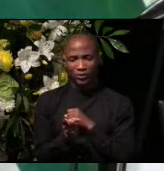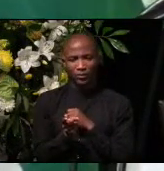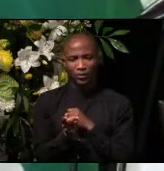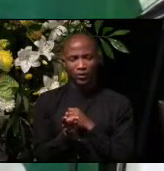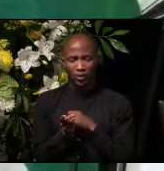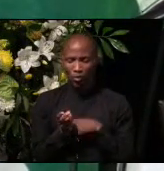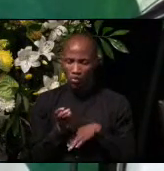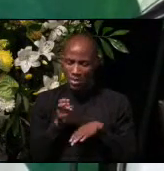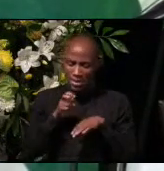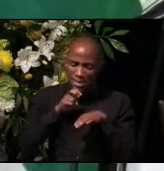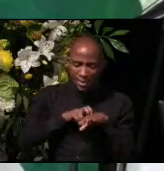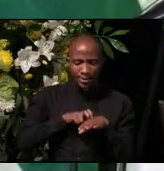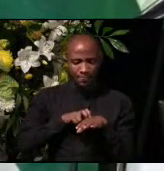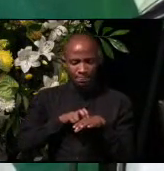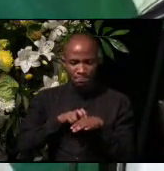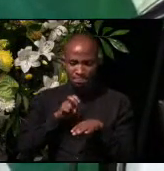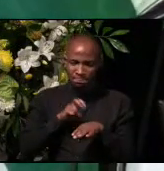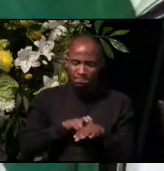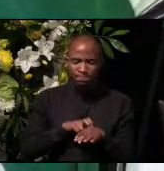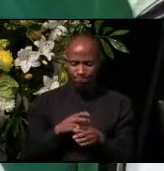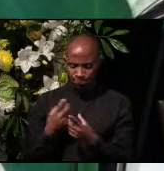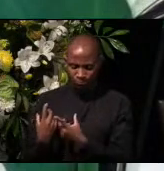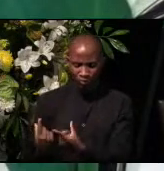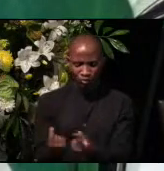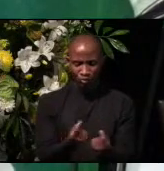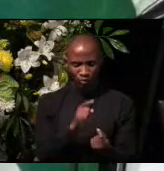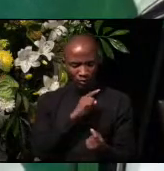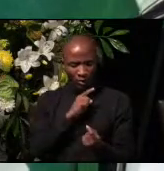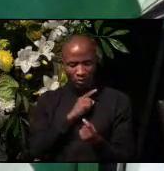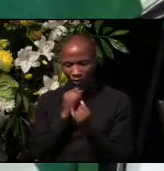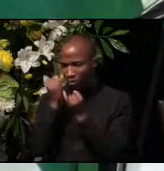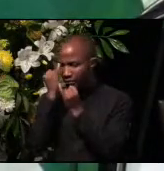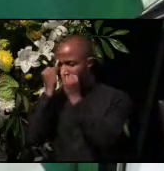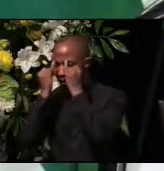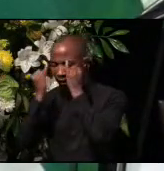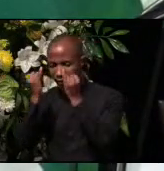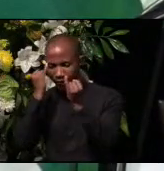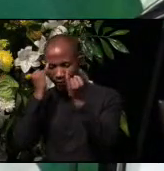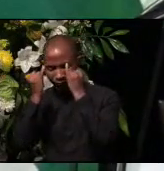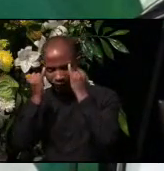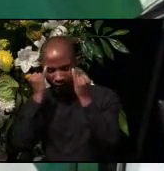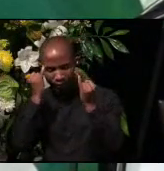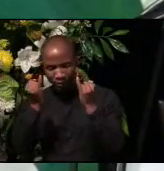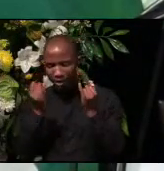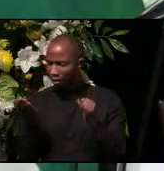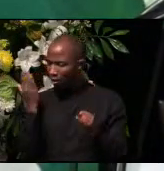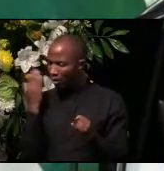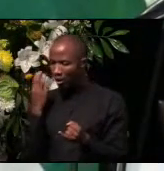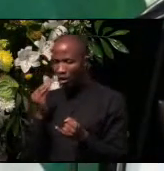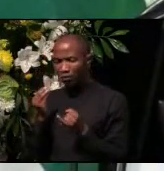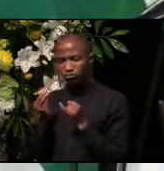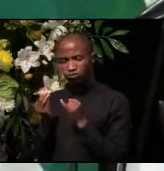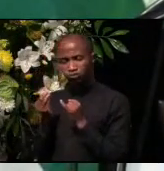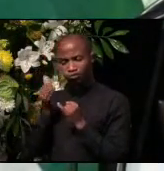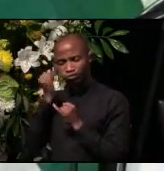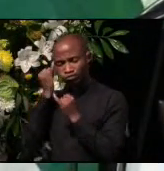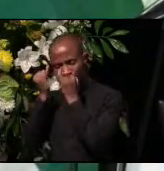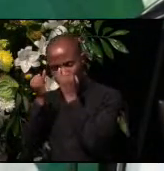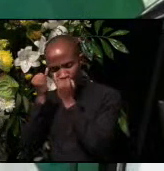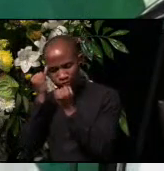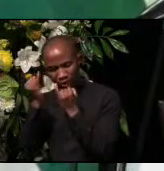required now that some of the ideas that we had in the past